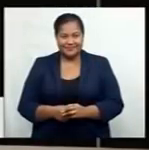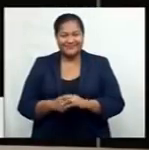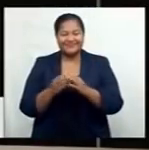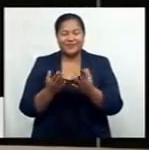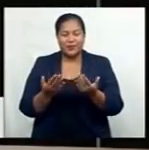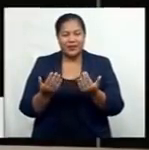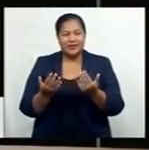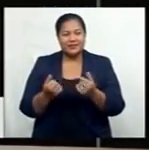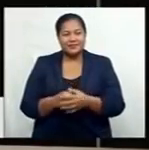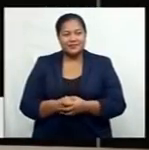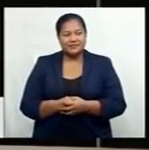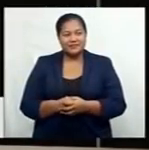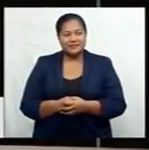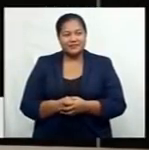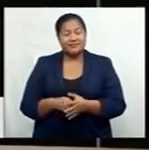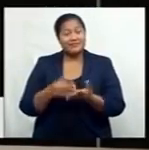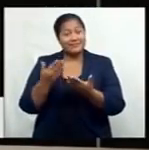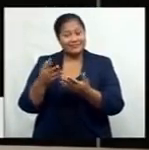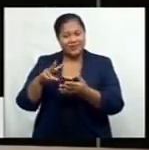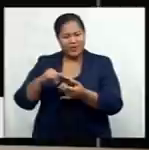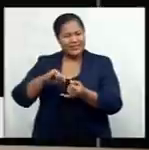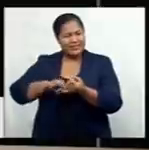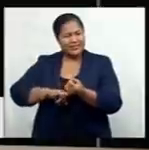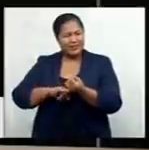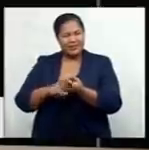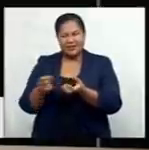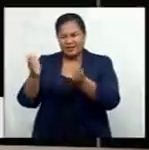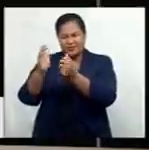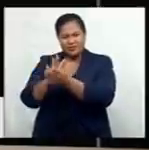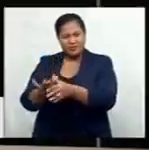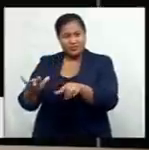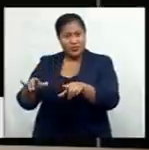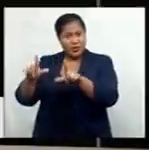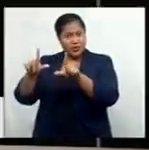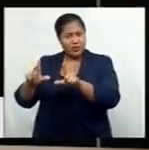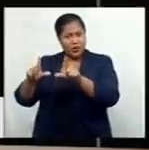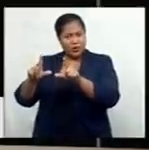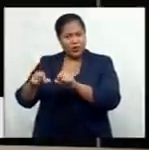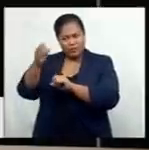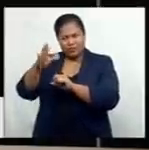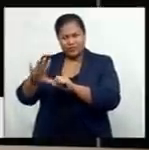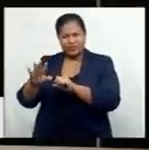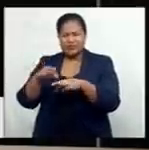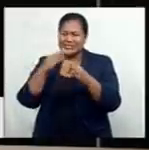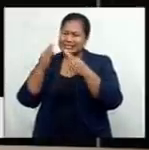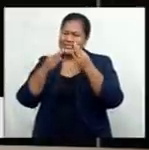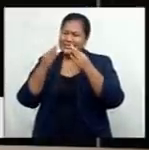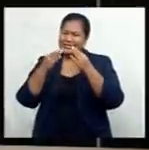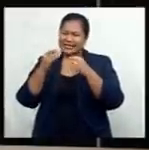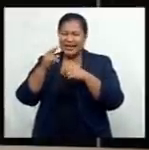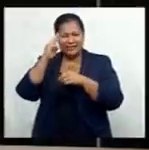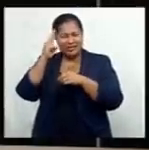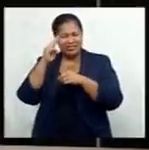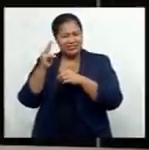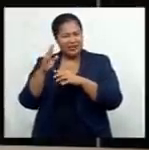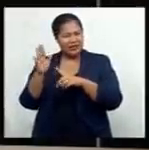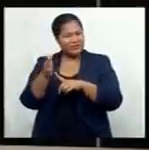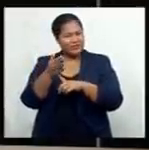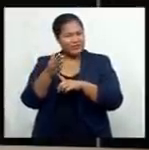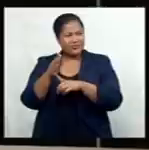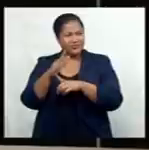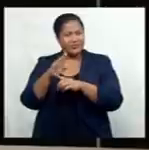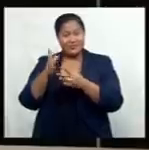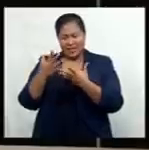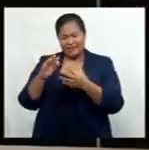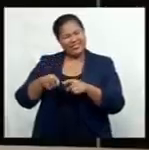Welcome back. Standing in a semi-empty Tokyo stadium singing the national anthem arose different emotions, shared